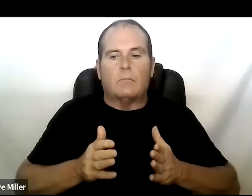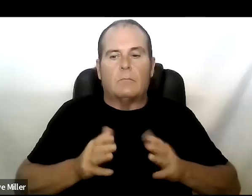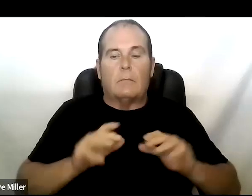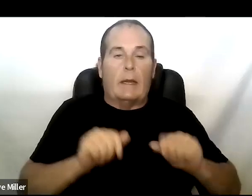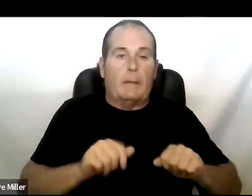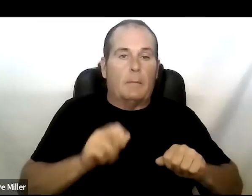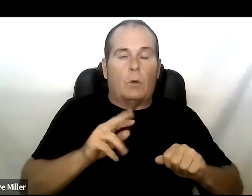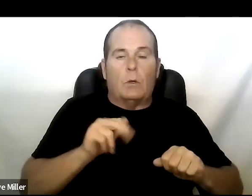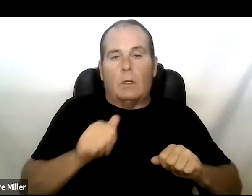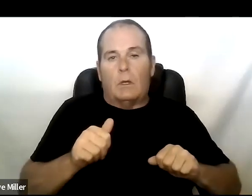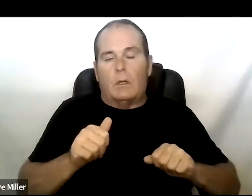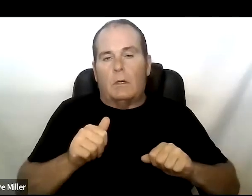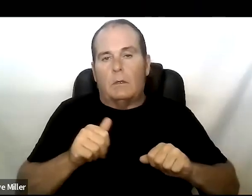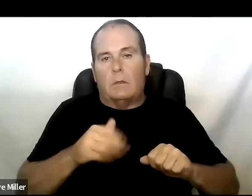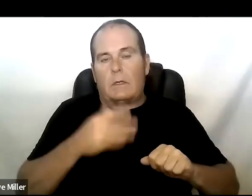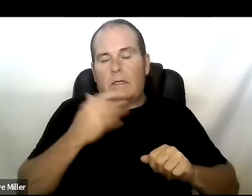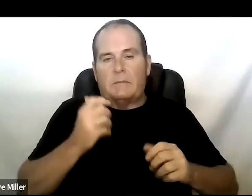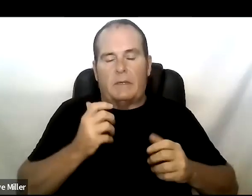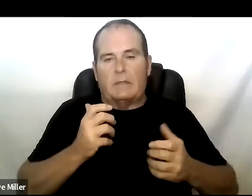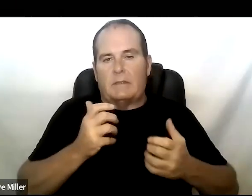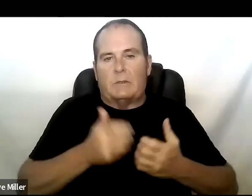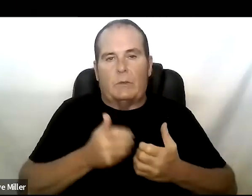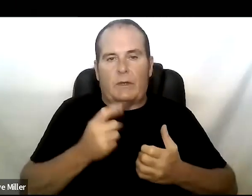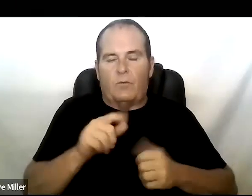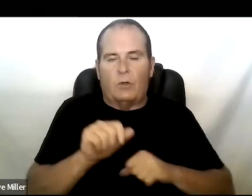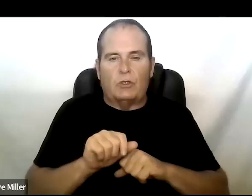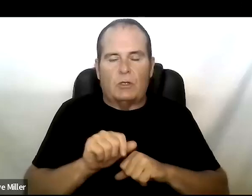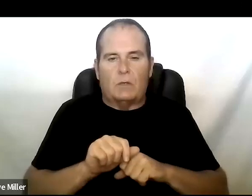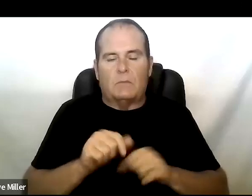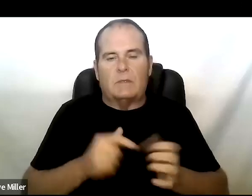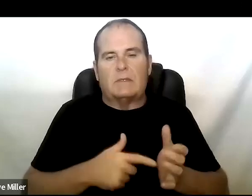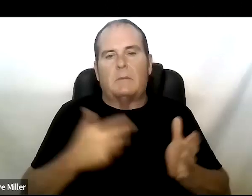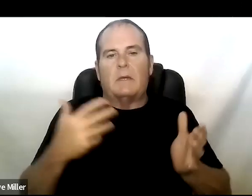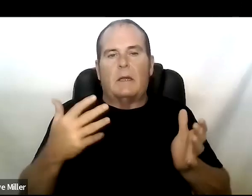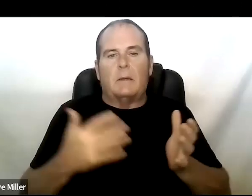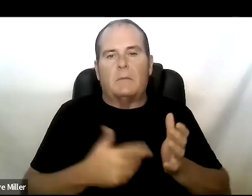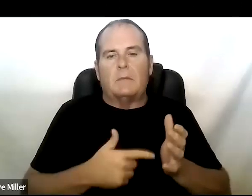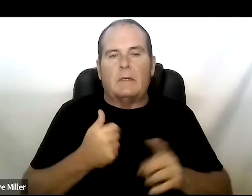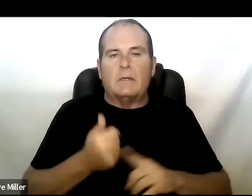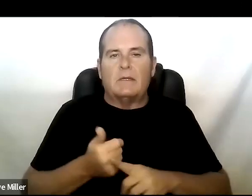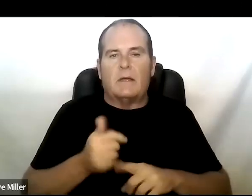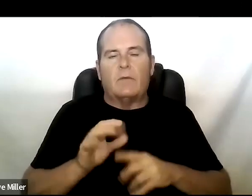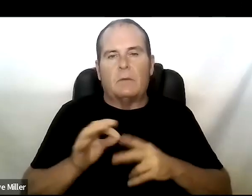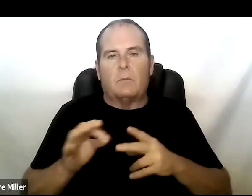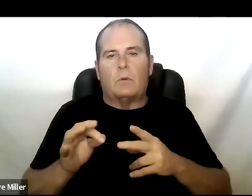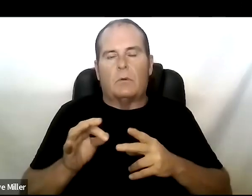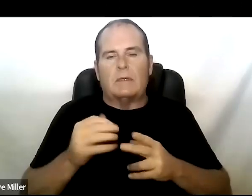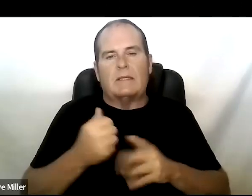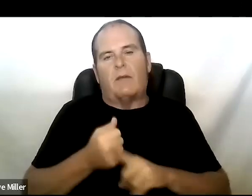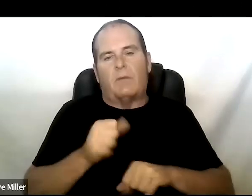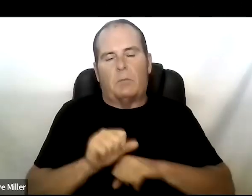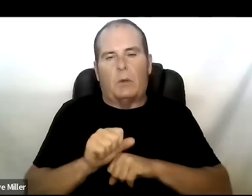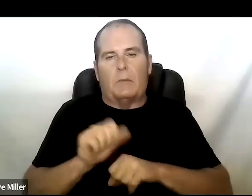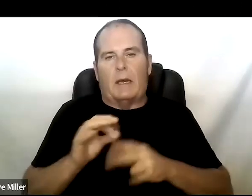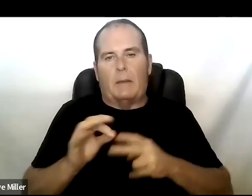not, is best suited for a job. Sometimes a self-employment option is best.